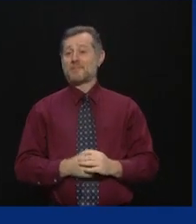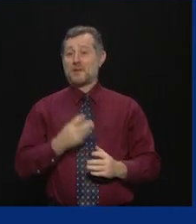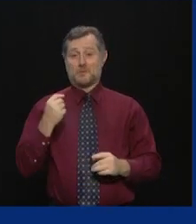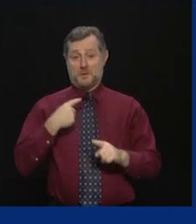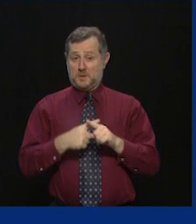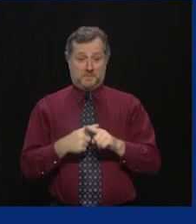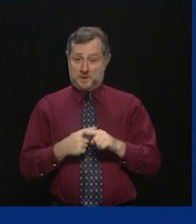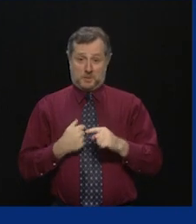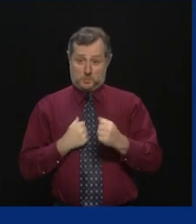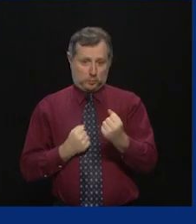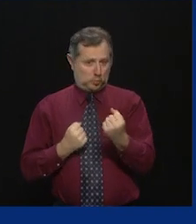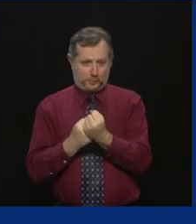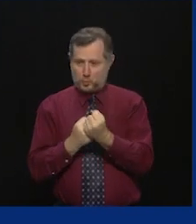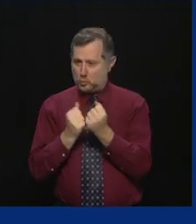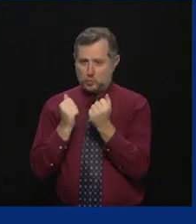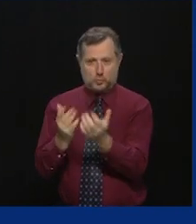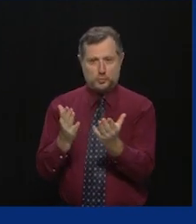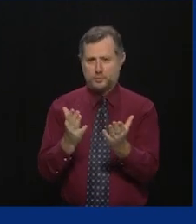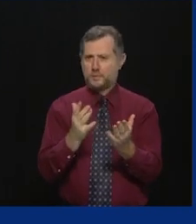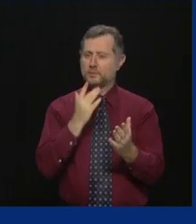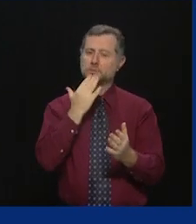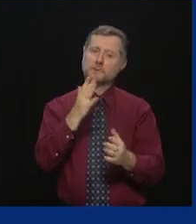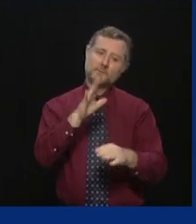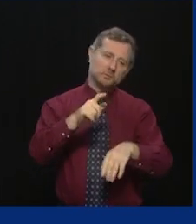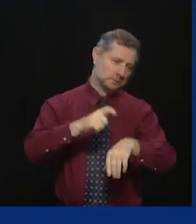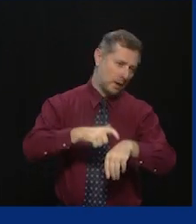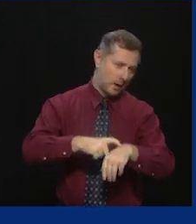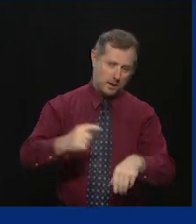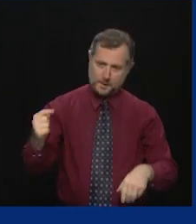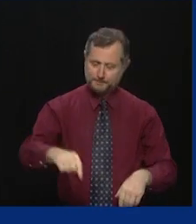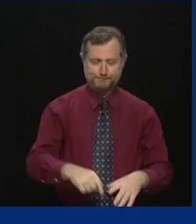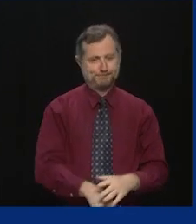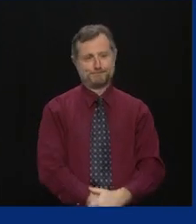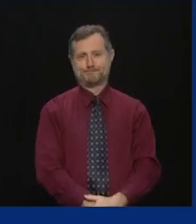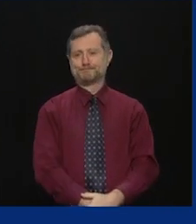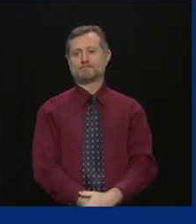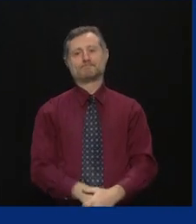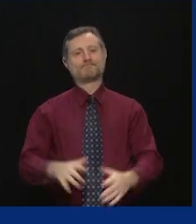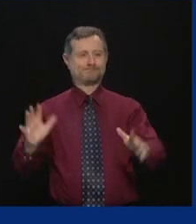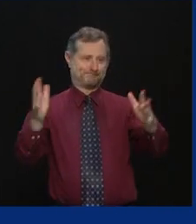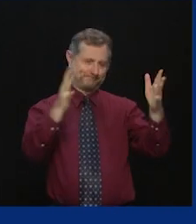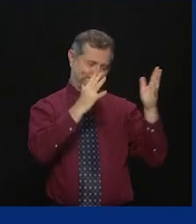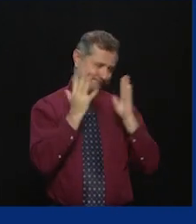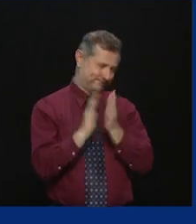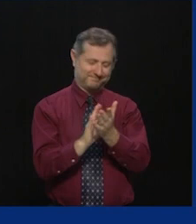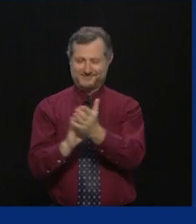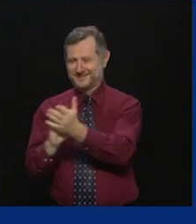and thanks for taking time out of your schedule to be here to be part of this announcement today. God bless you. Thank you.